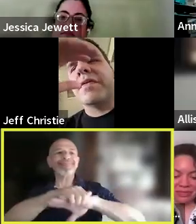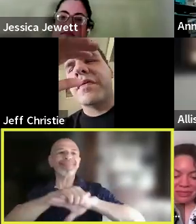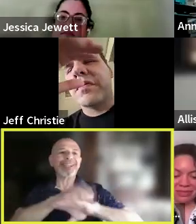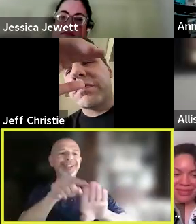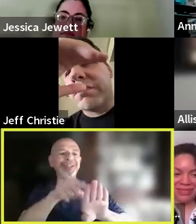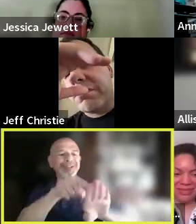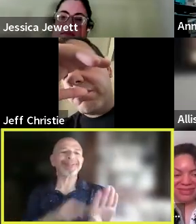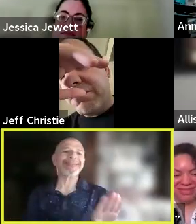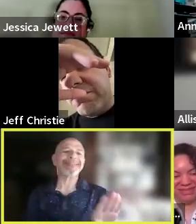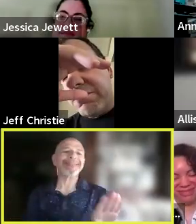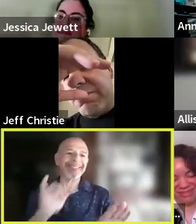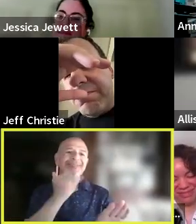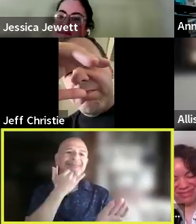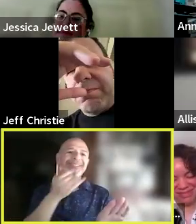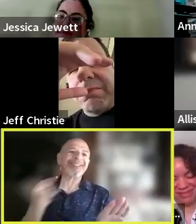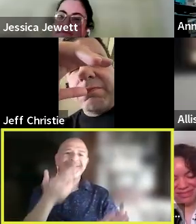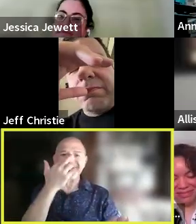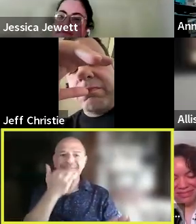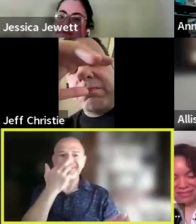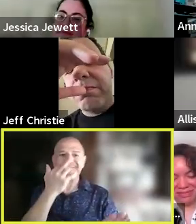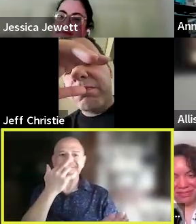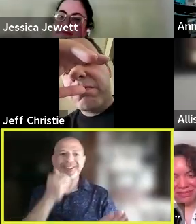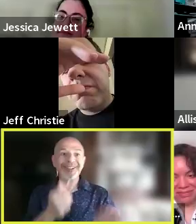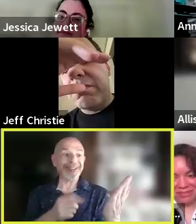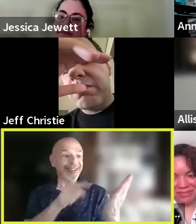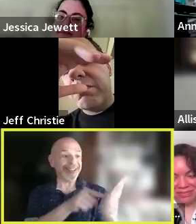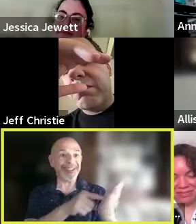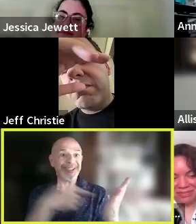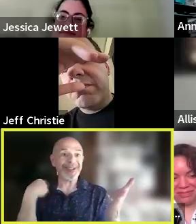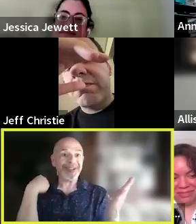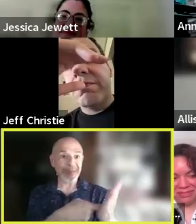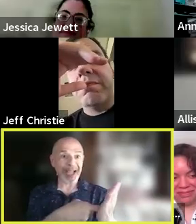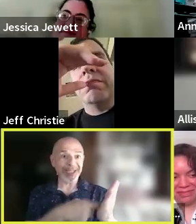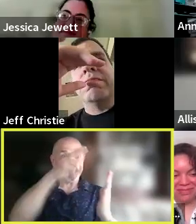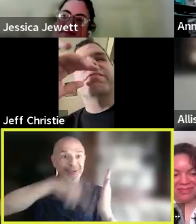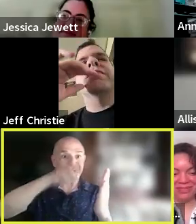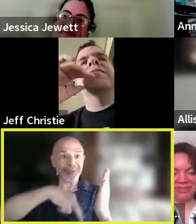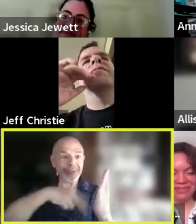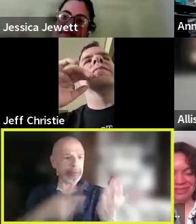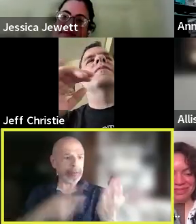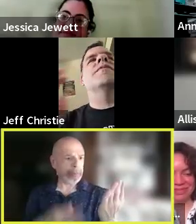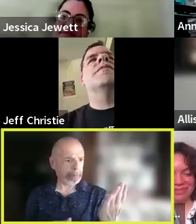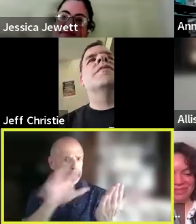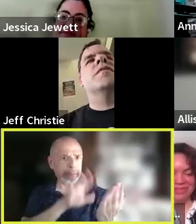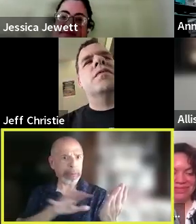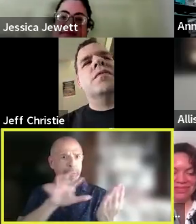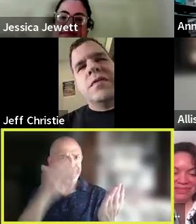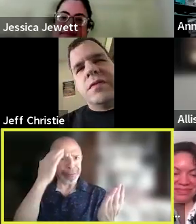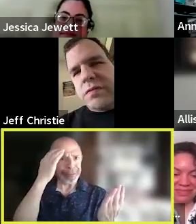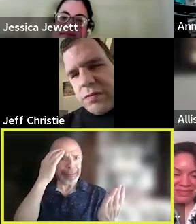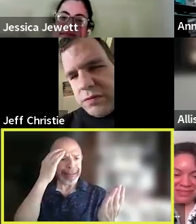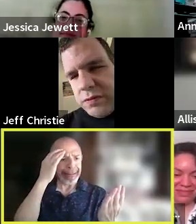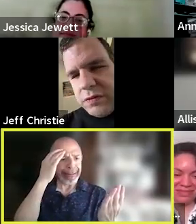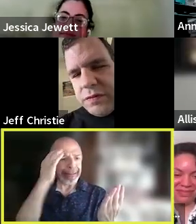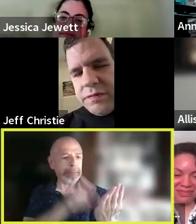here. But They're still not satisfied. One English speaking family was so confused